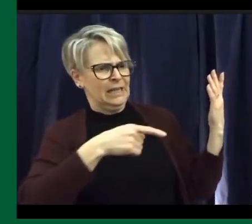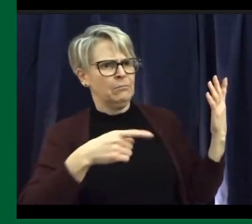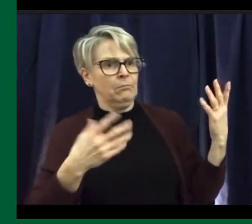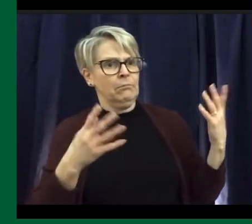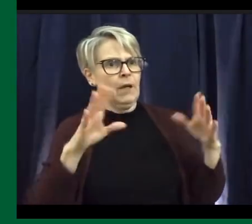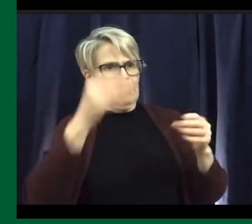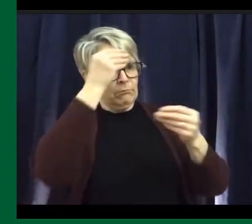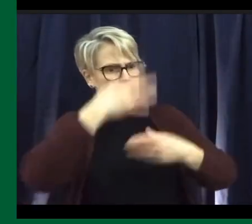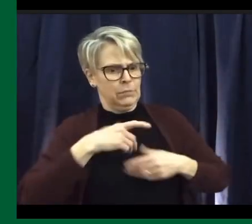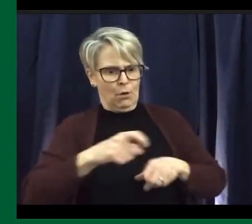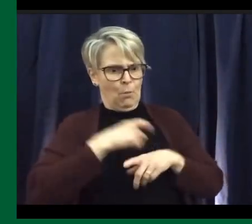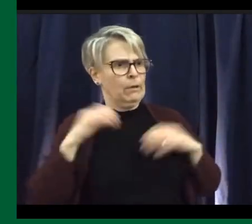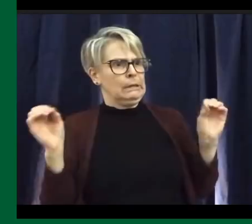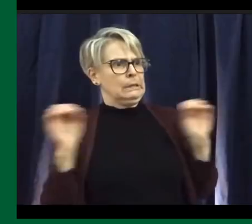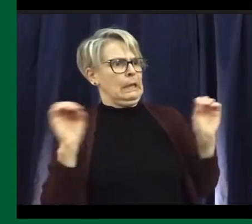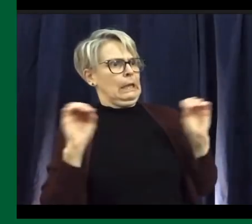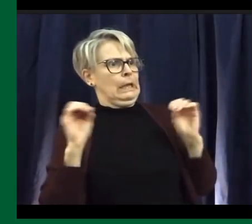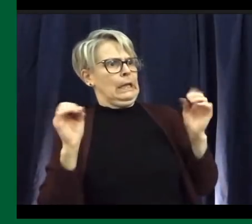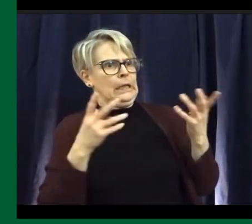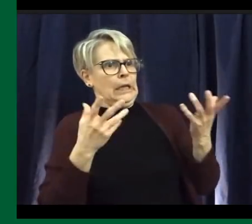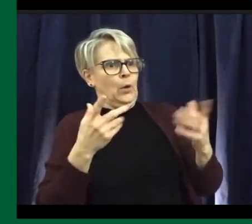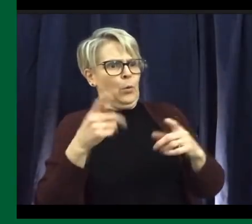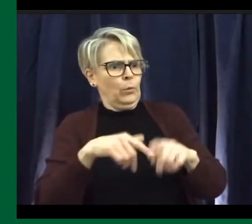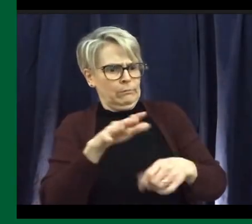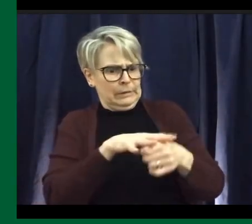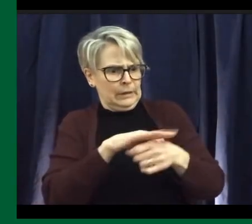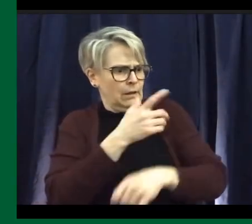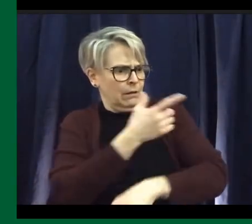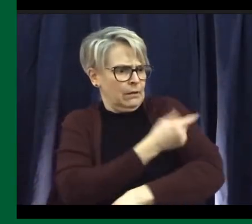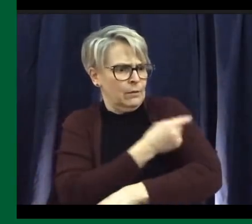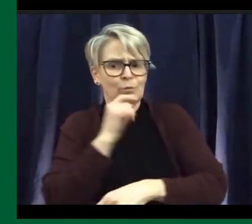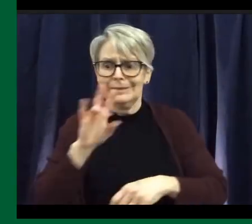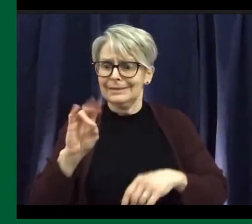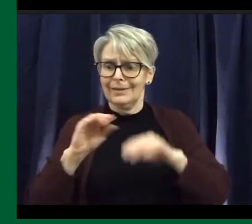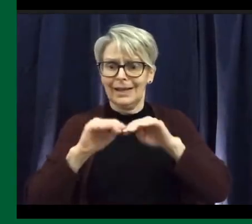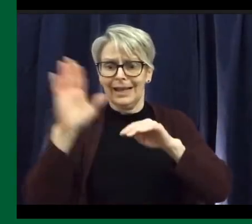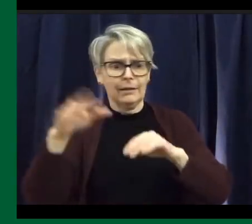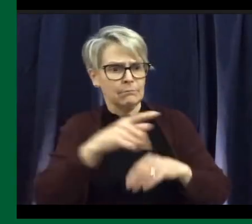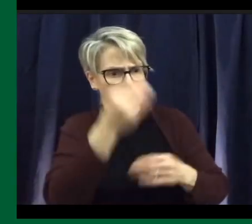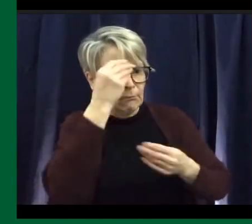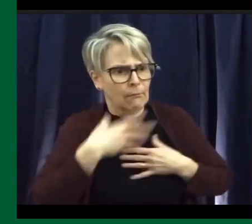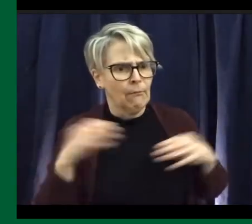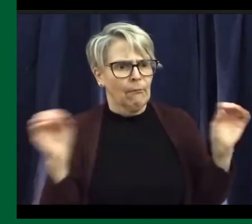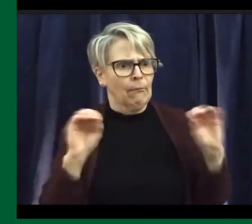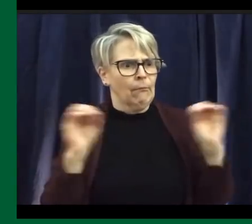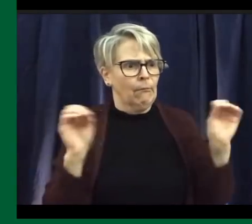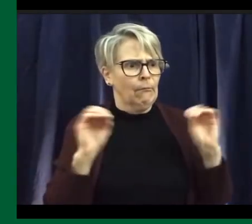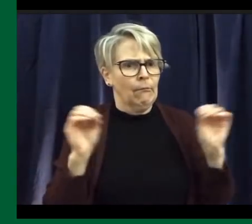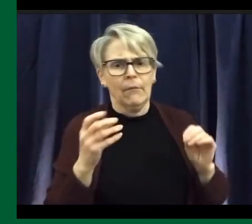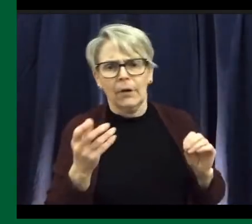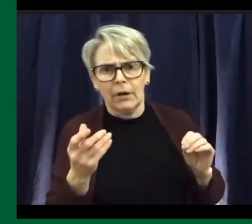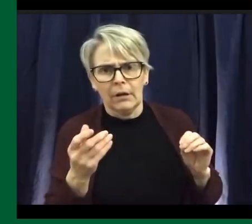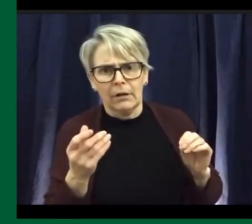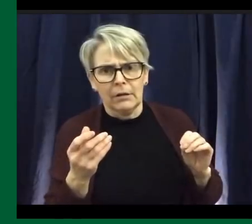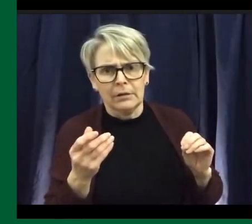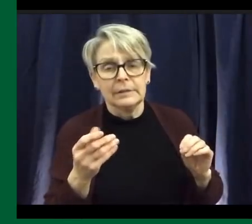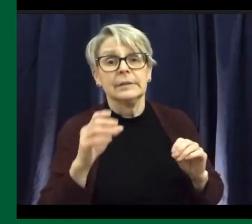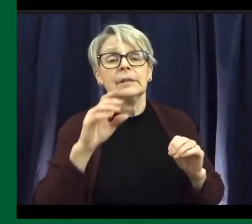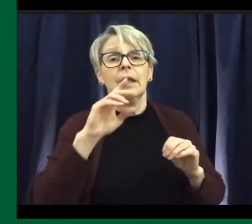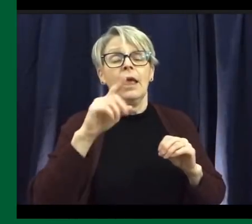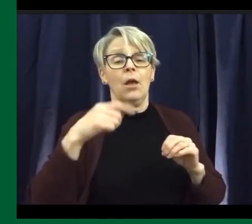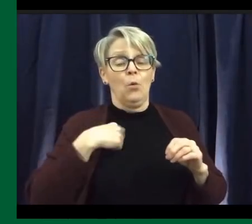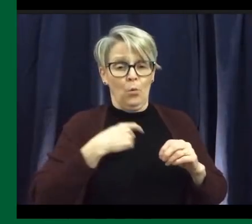when a vaccination program starts up in their community of 70 plus. And as we have been